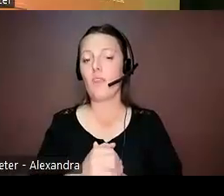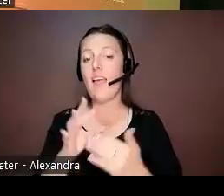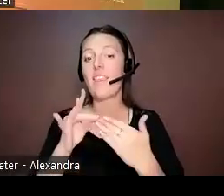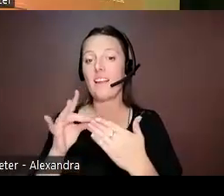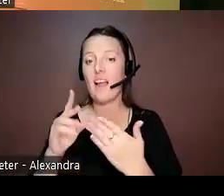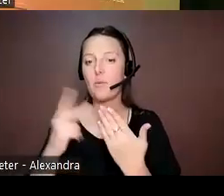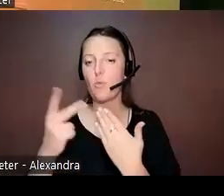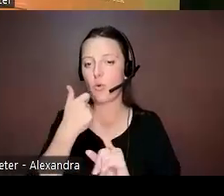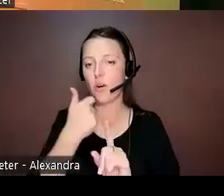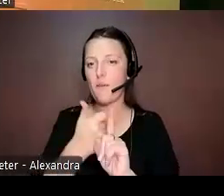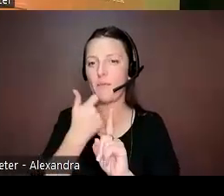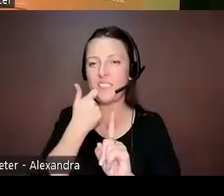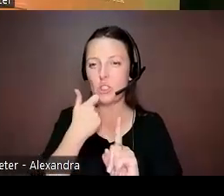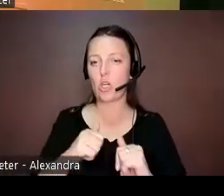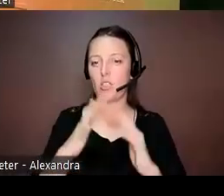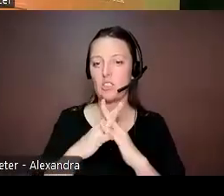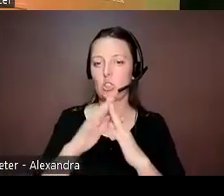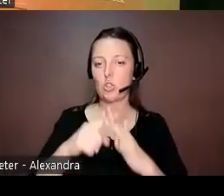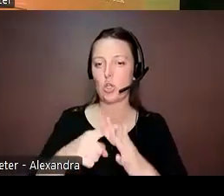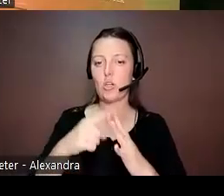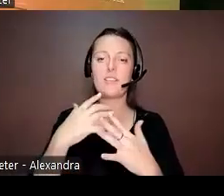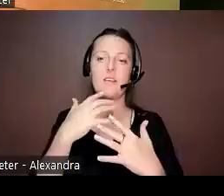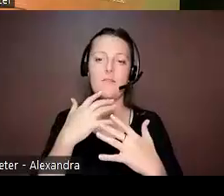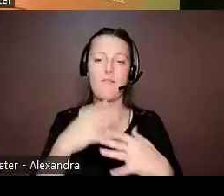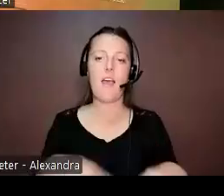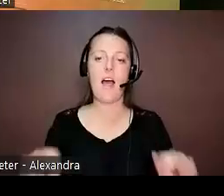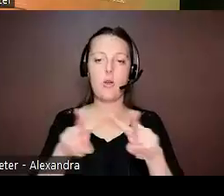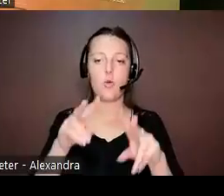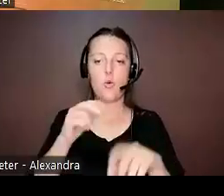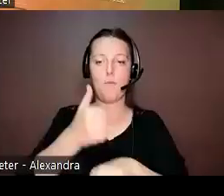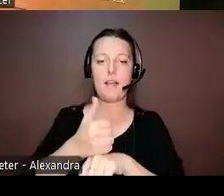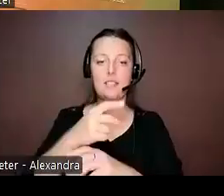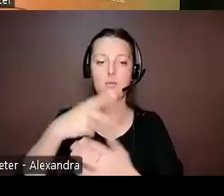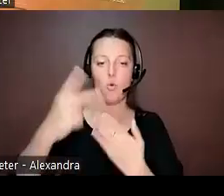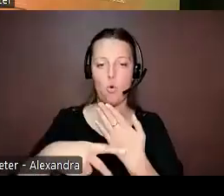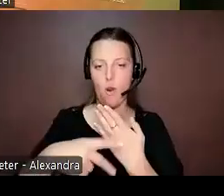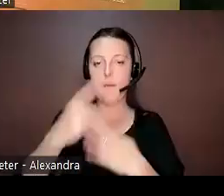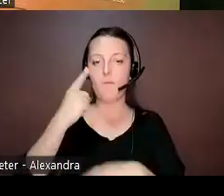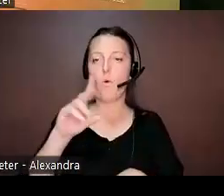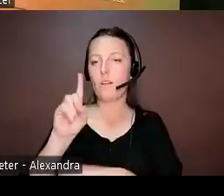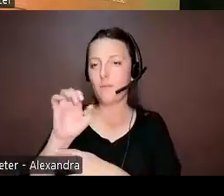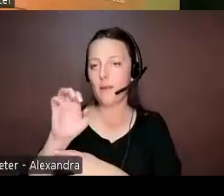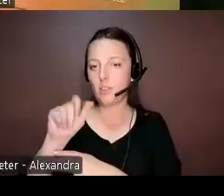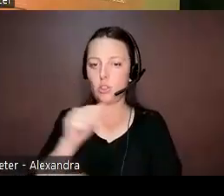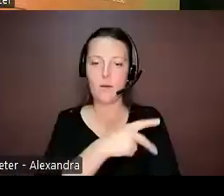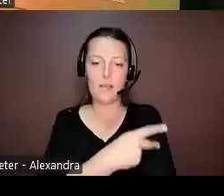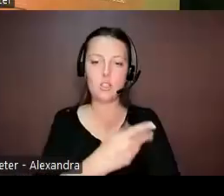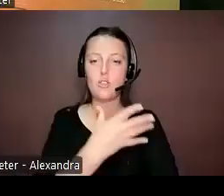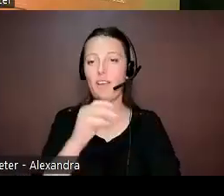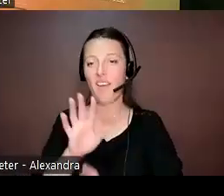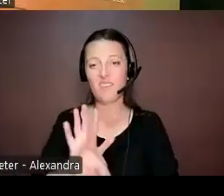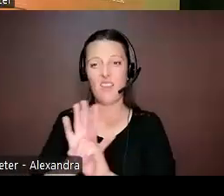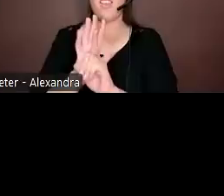of dementia patients and their caregivers, a lot of programs. And on top of that, we also have